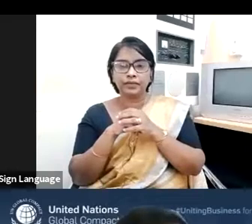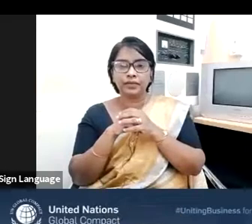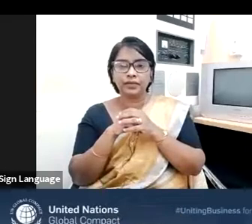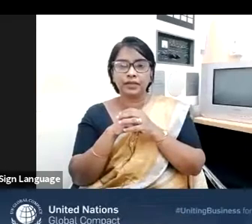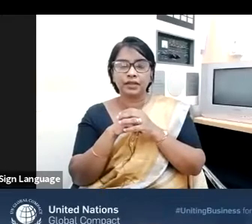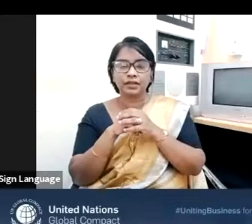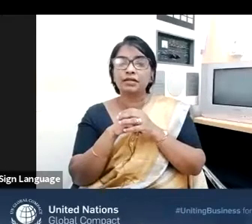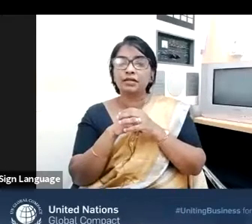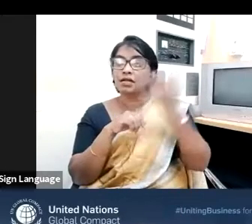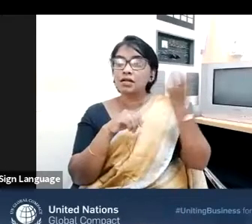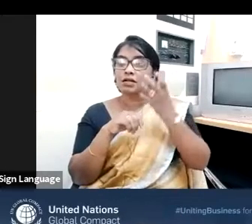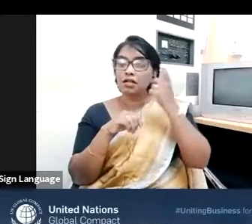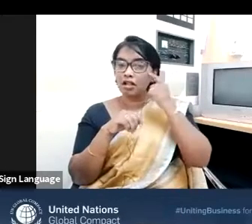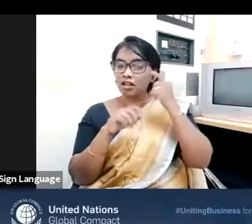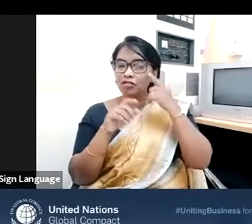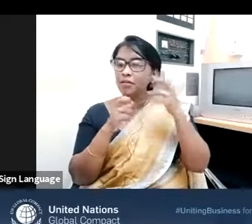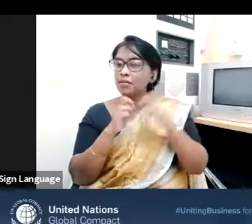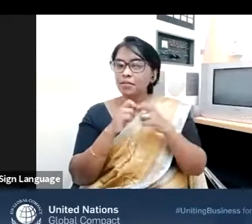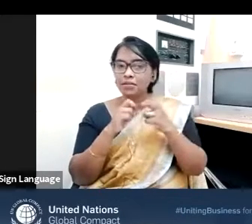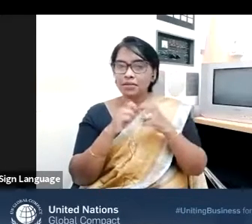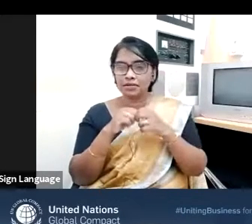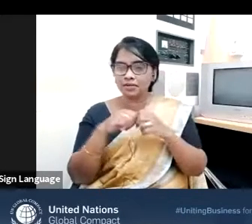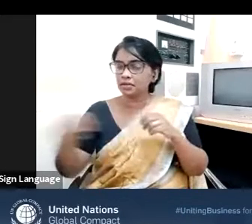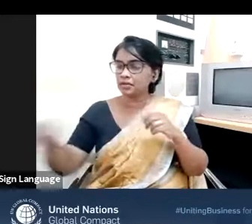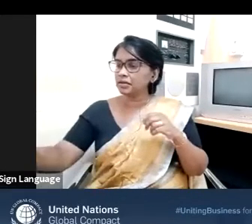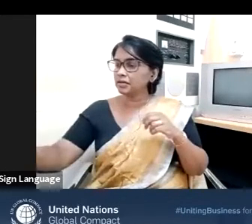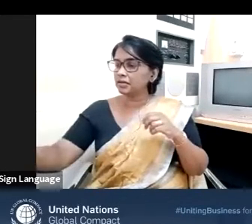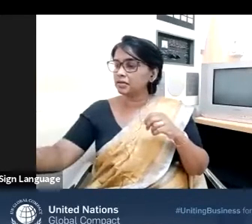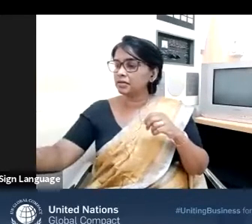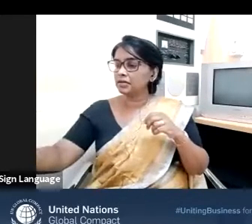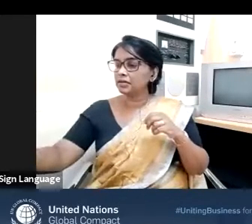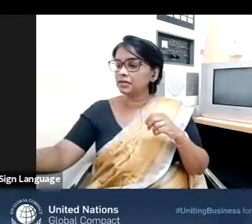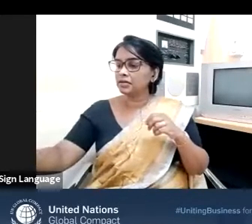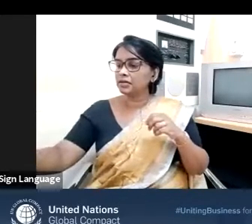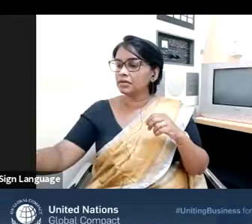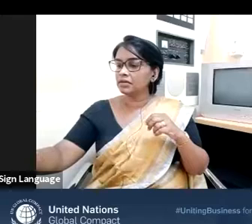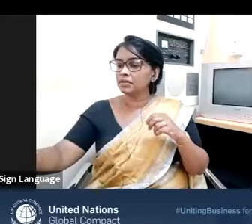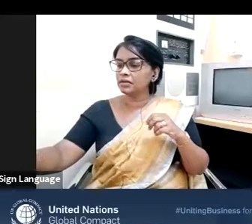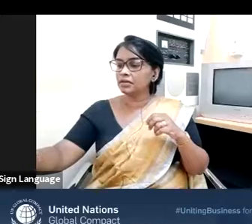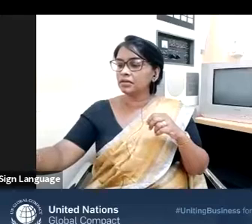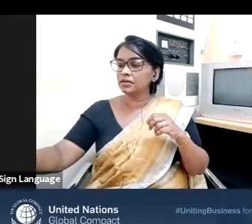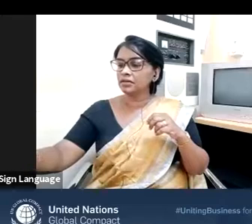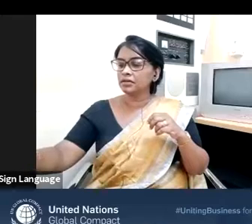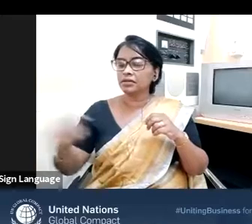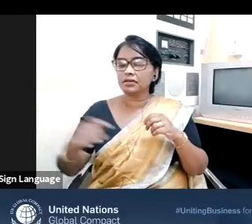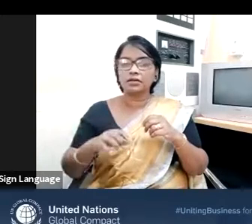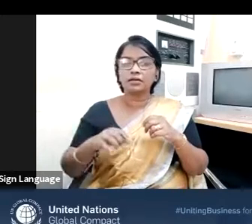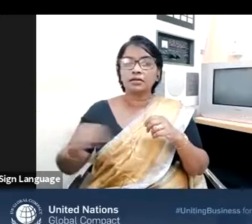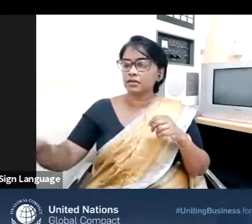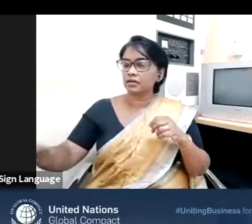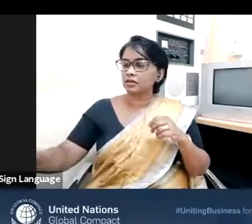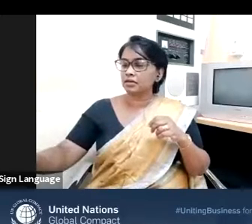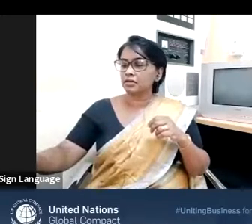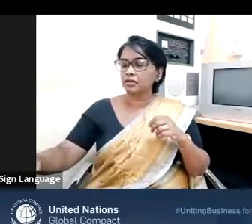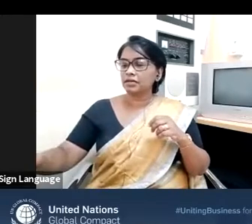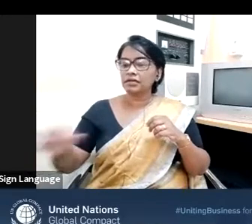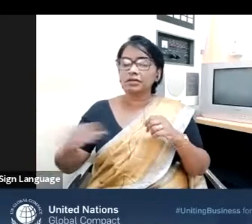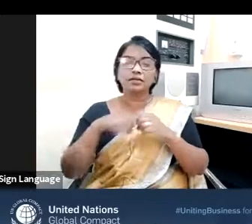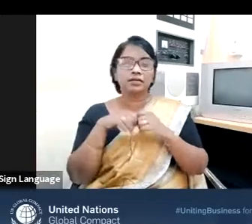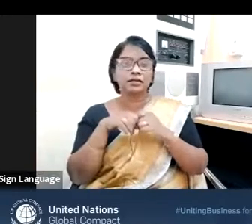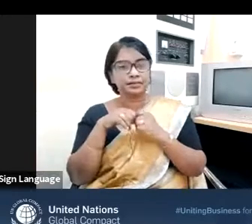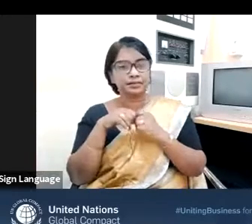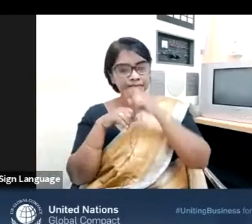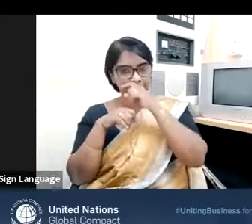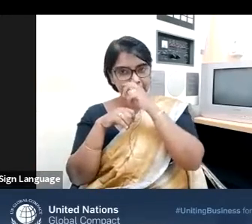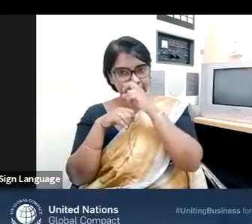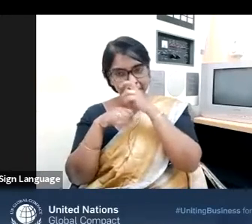India is one of the G20 countries, and this is important because the G20 represents 80% of global emissions.